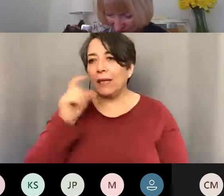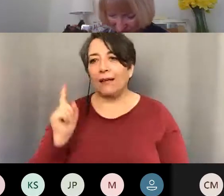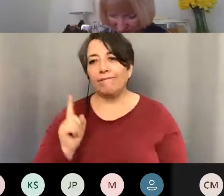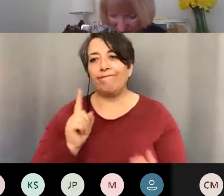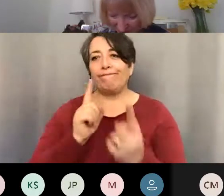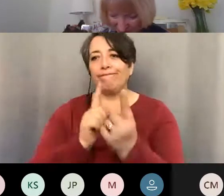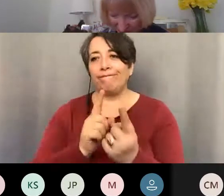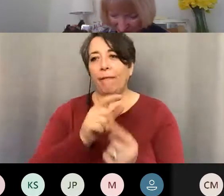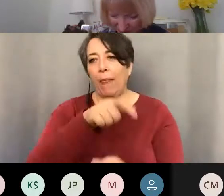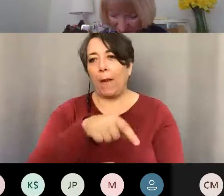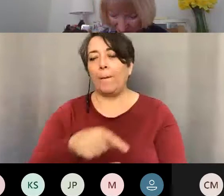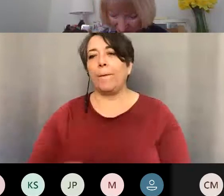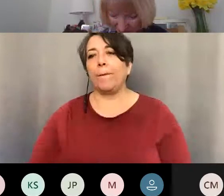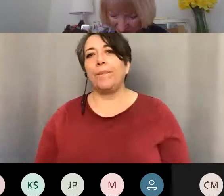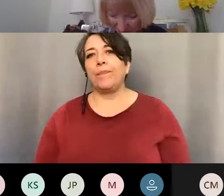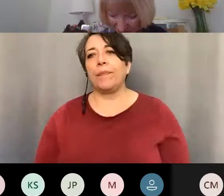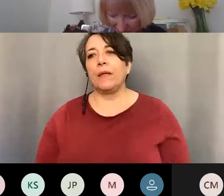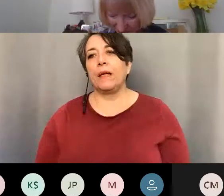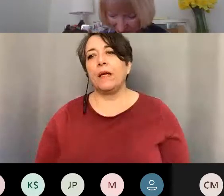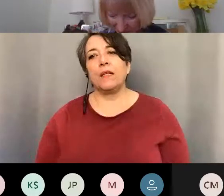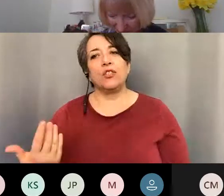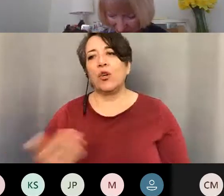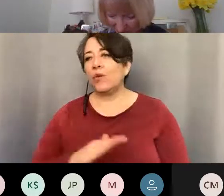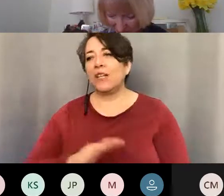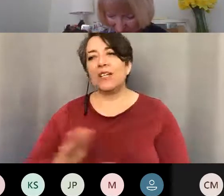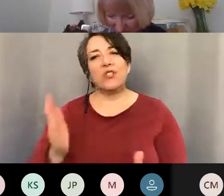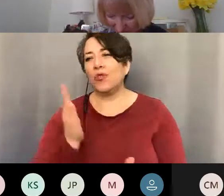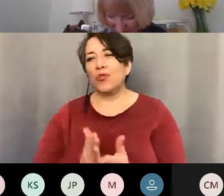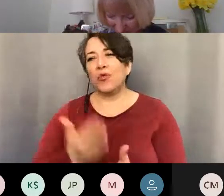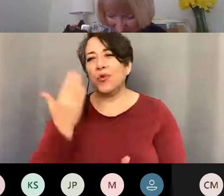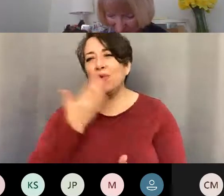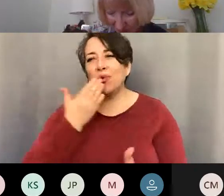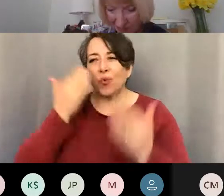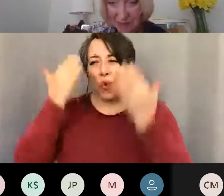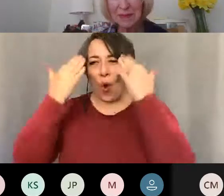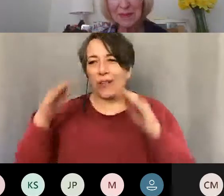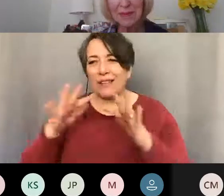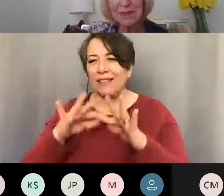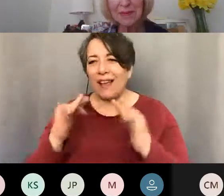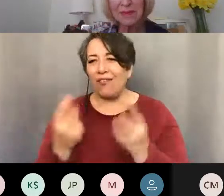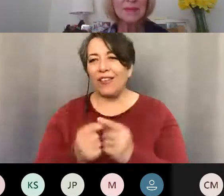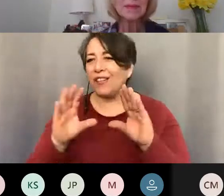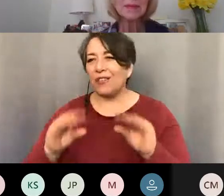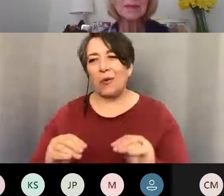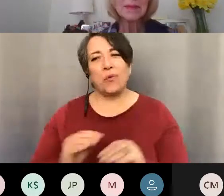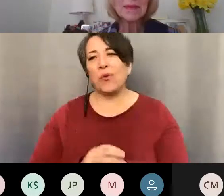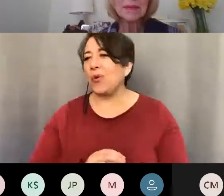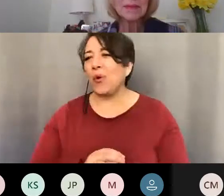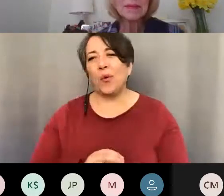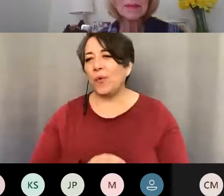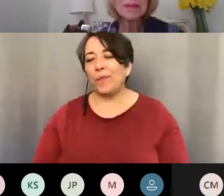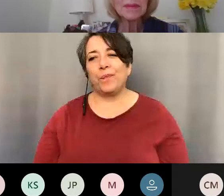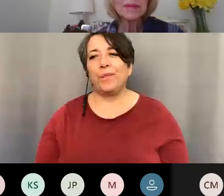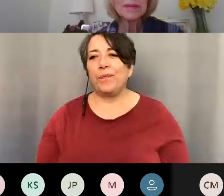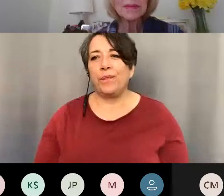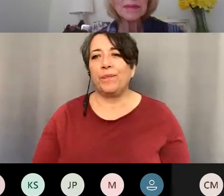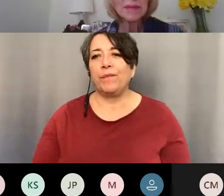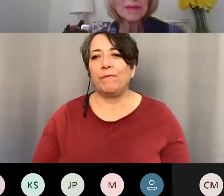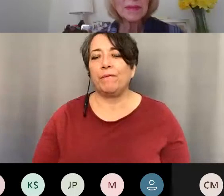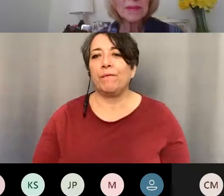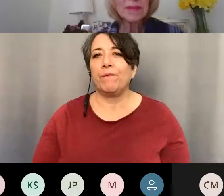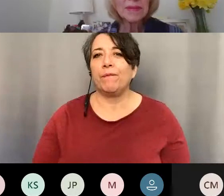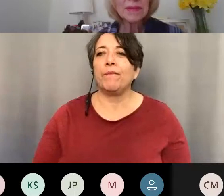of the hospitals would completely stop. That just wouldn't be the right thing to do for our patients. Thank you,